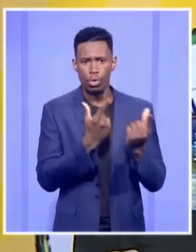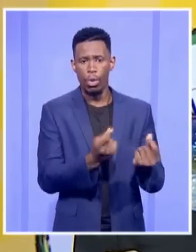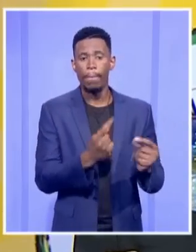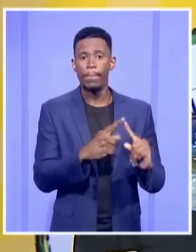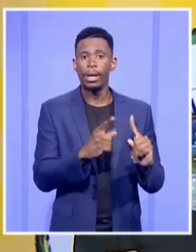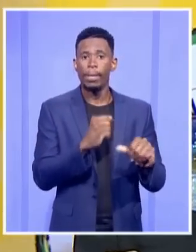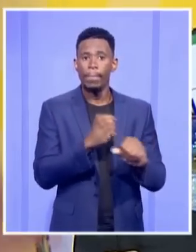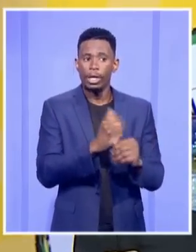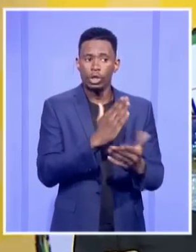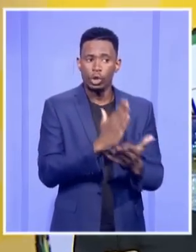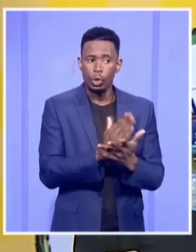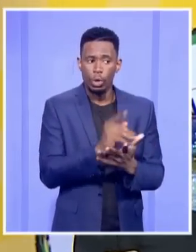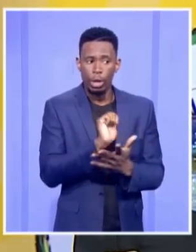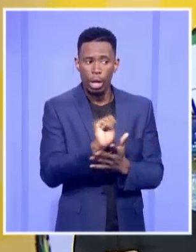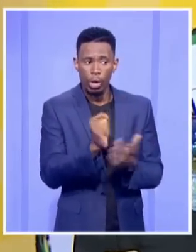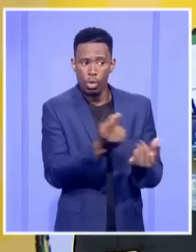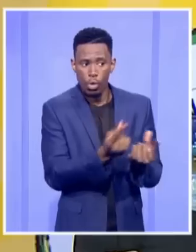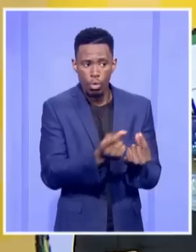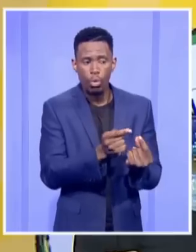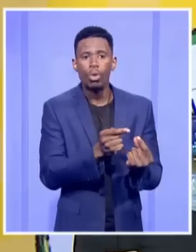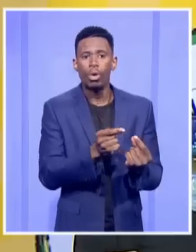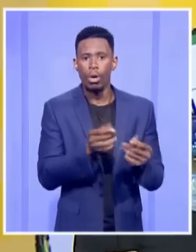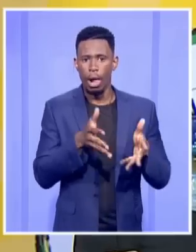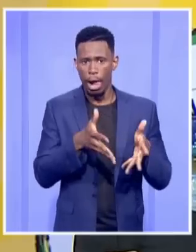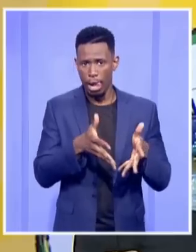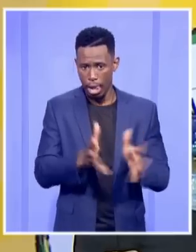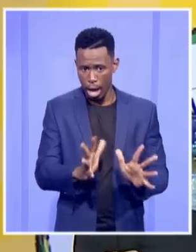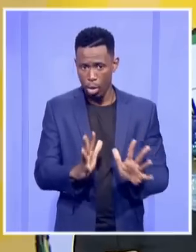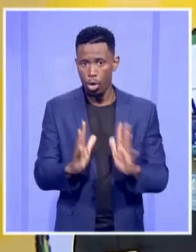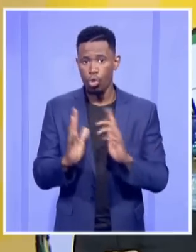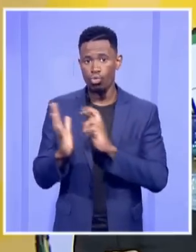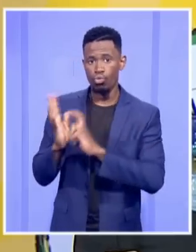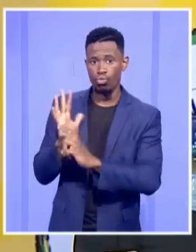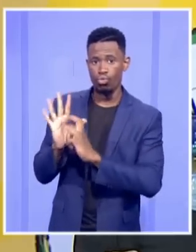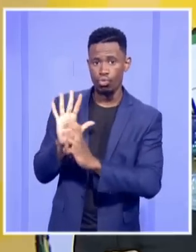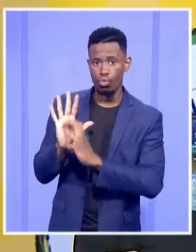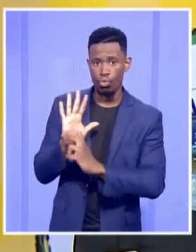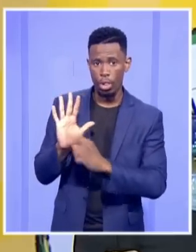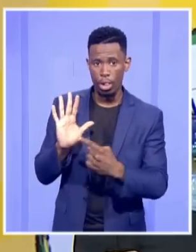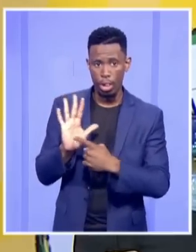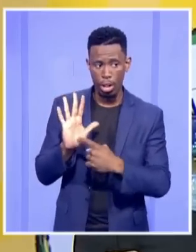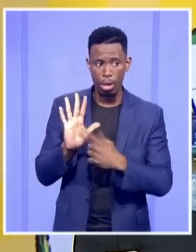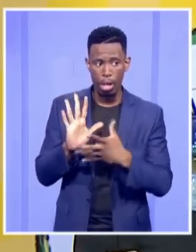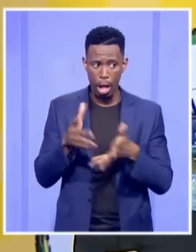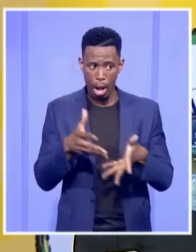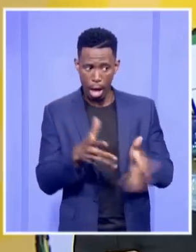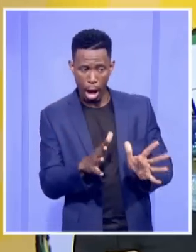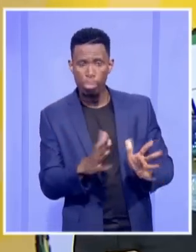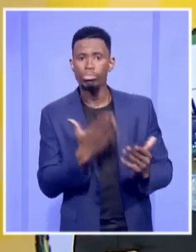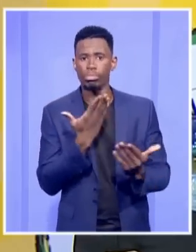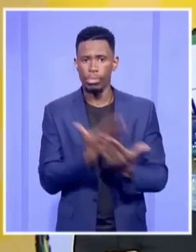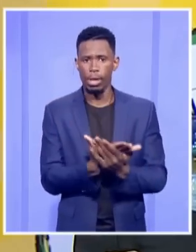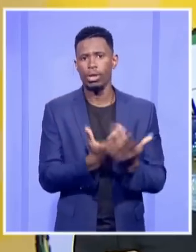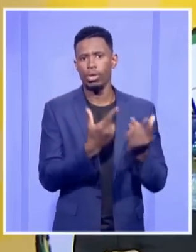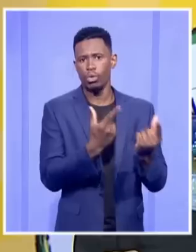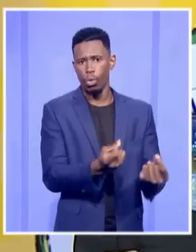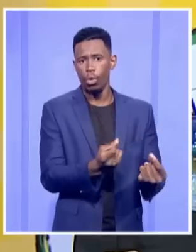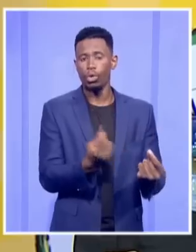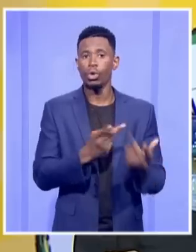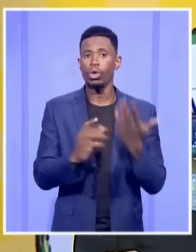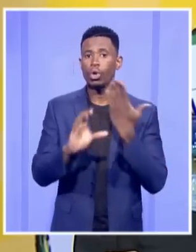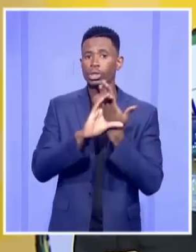is allowed and permitted by the rules of the African National Congress and by the constitution of the